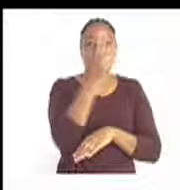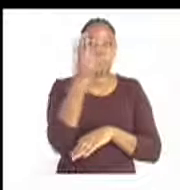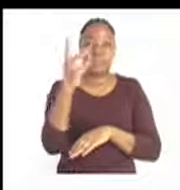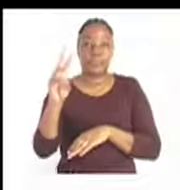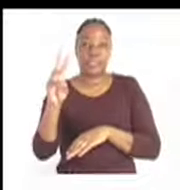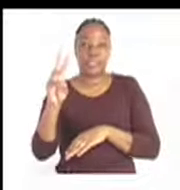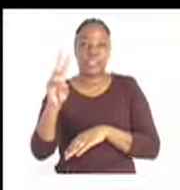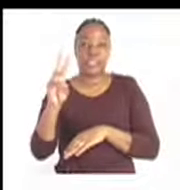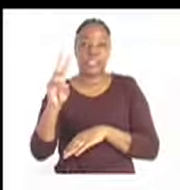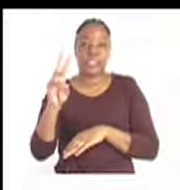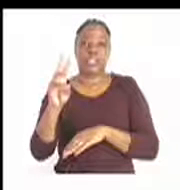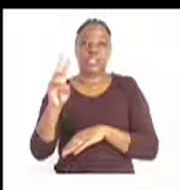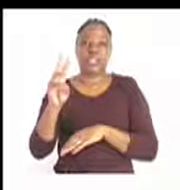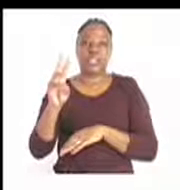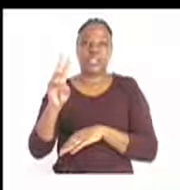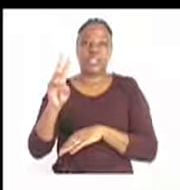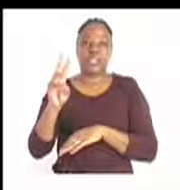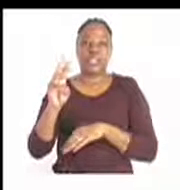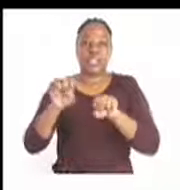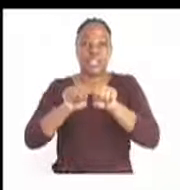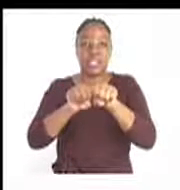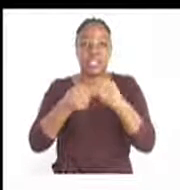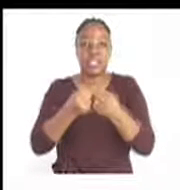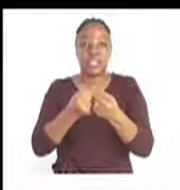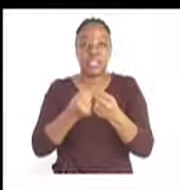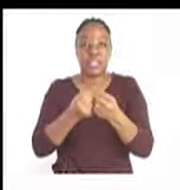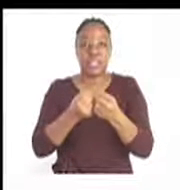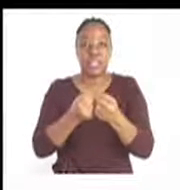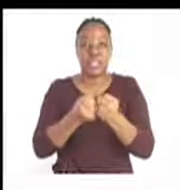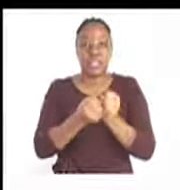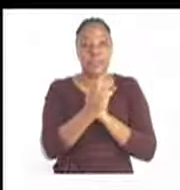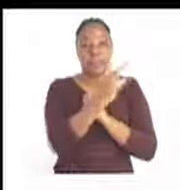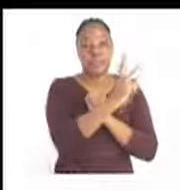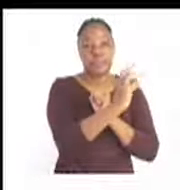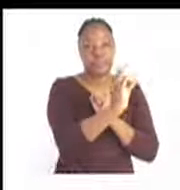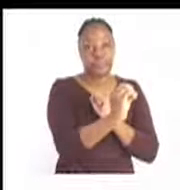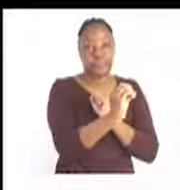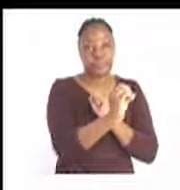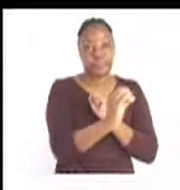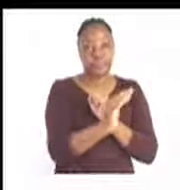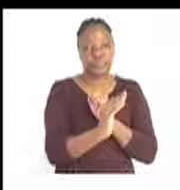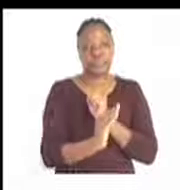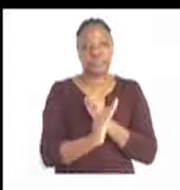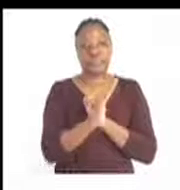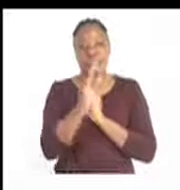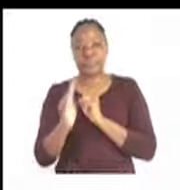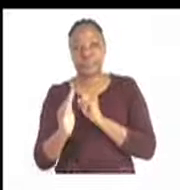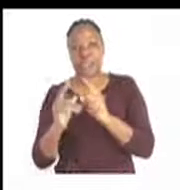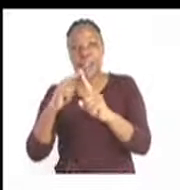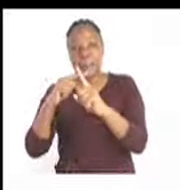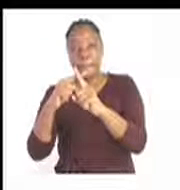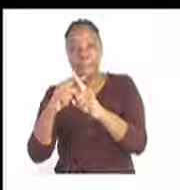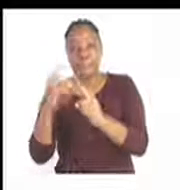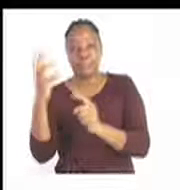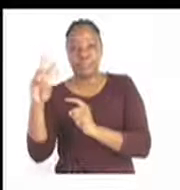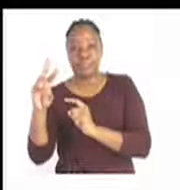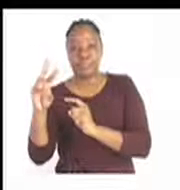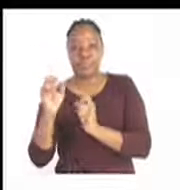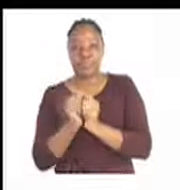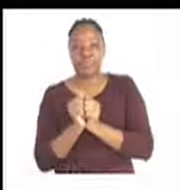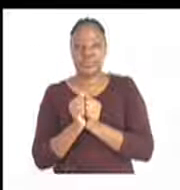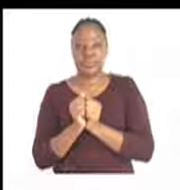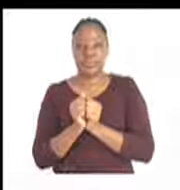Now, 36 has been broken down to 30 plus 6. There's a secret